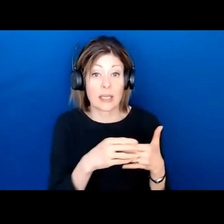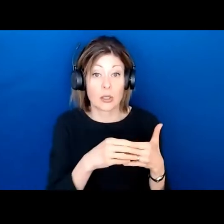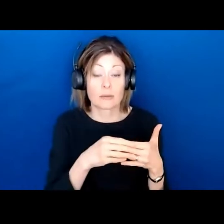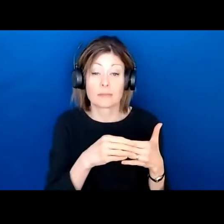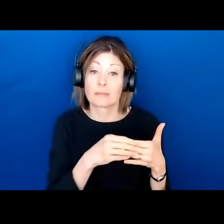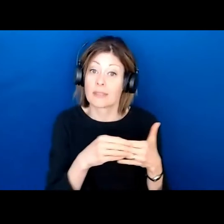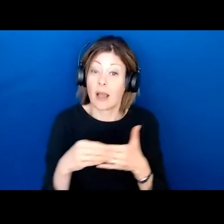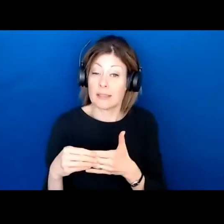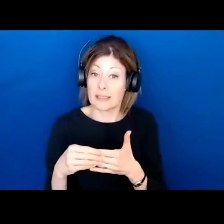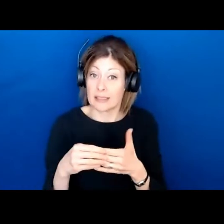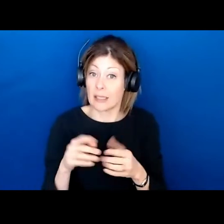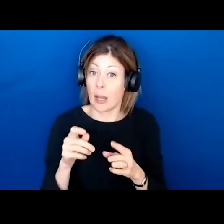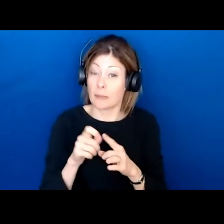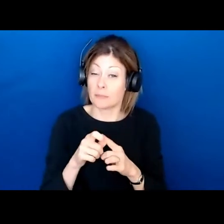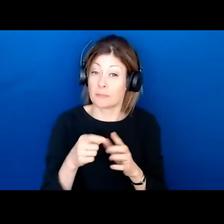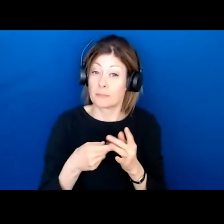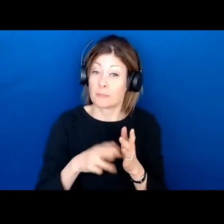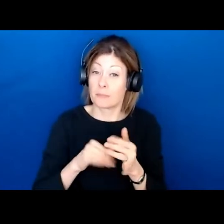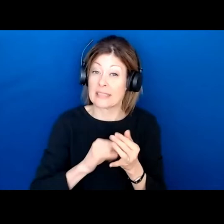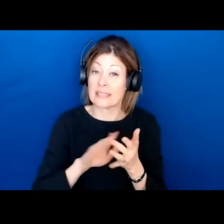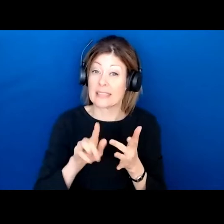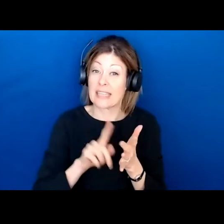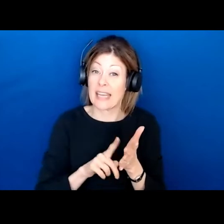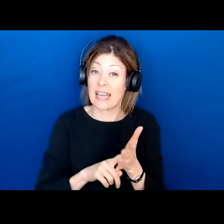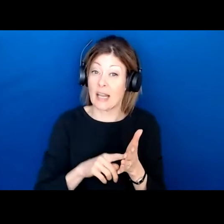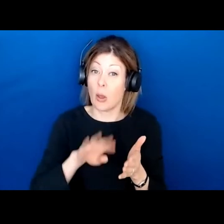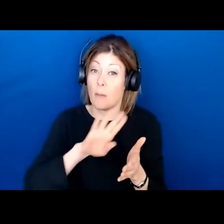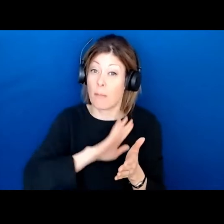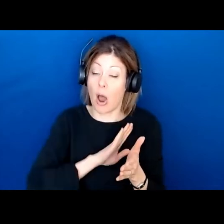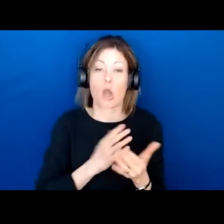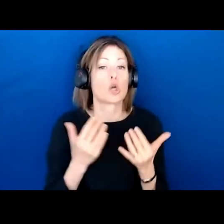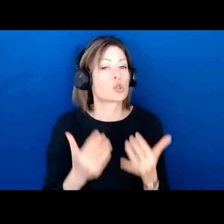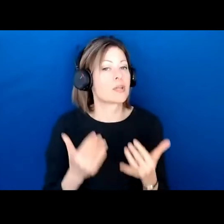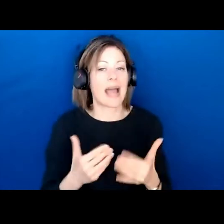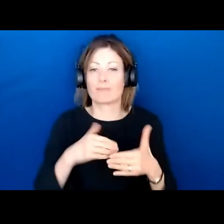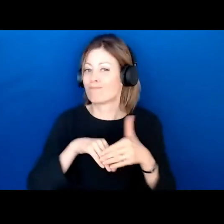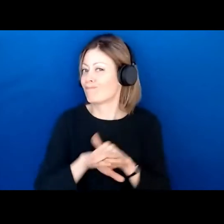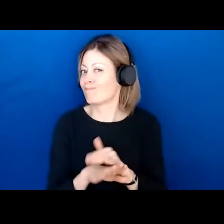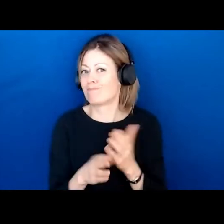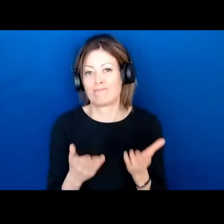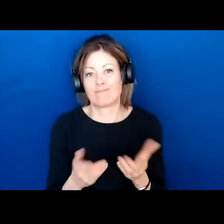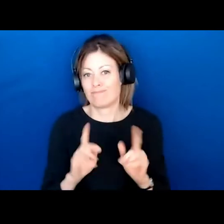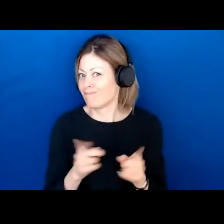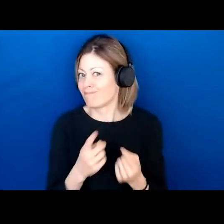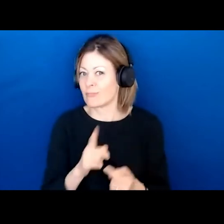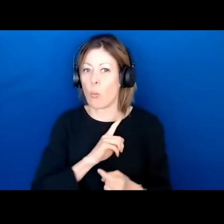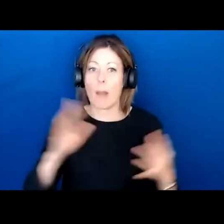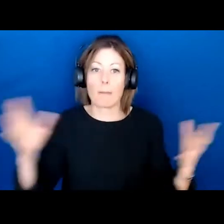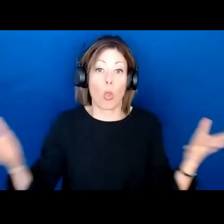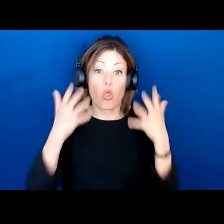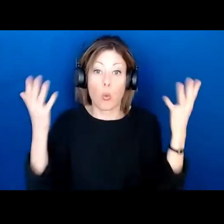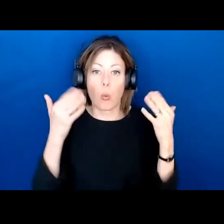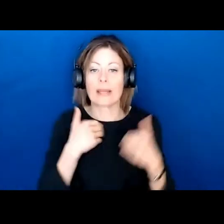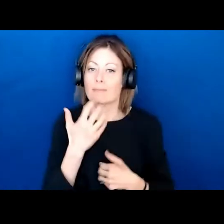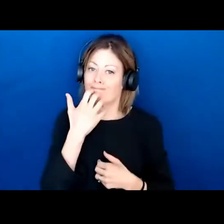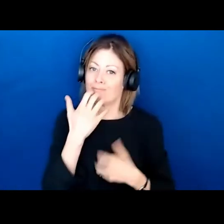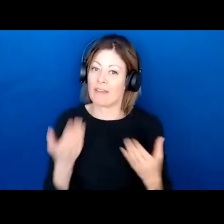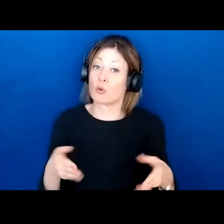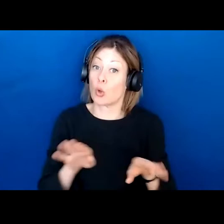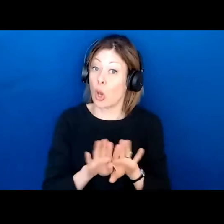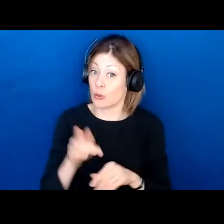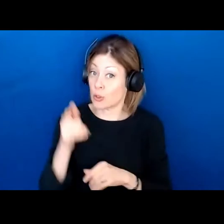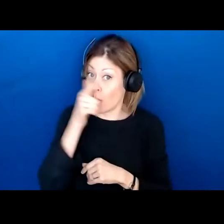there today in real life because it's been closed because of the winds, so you're lucky that you'll get to see it on the screen.